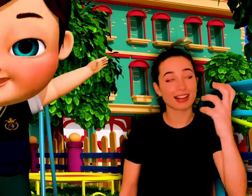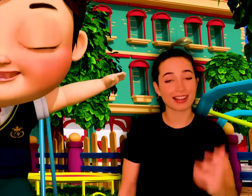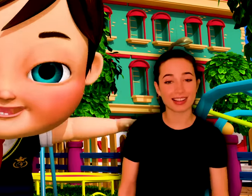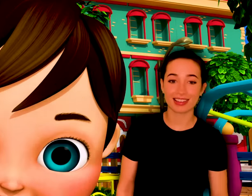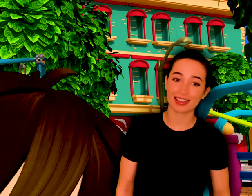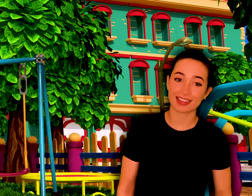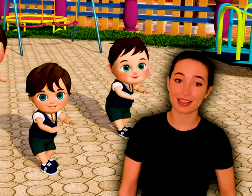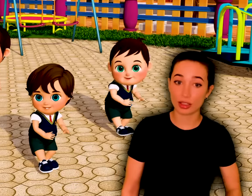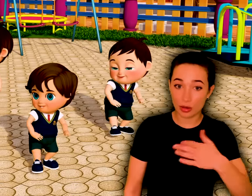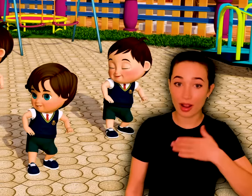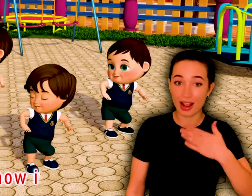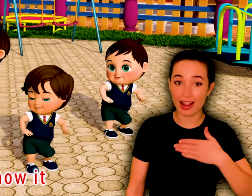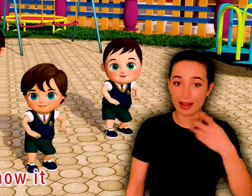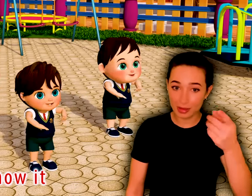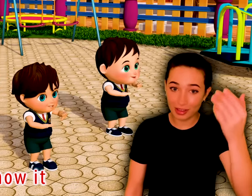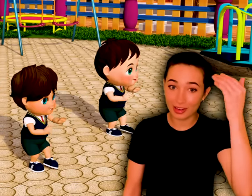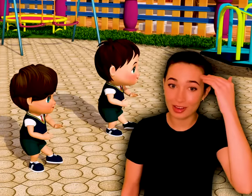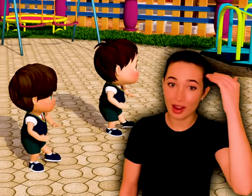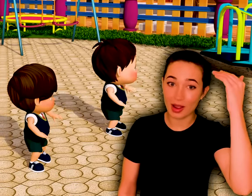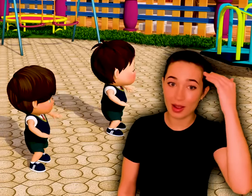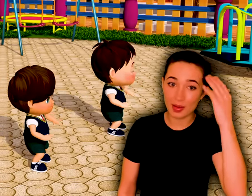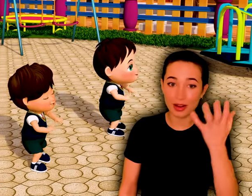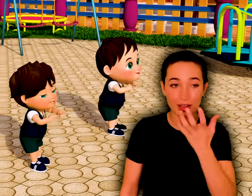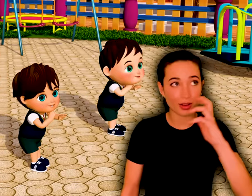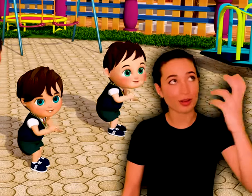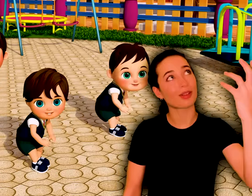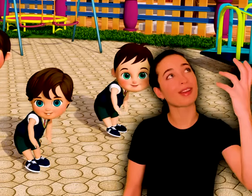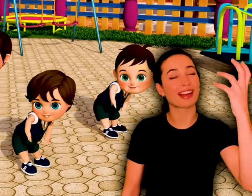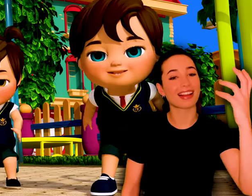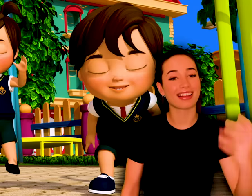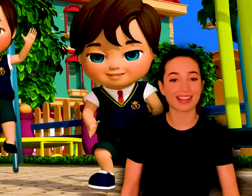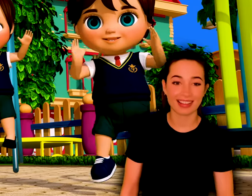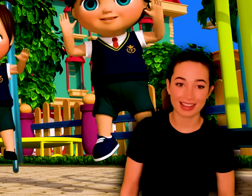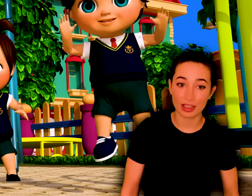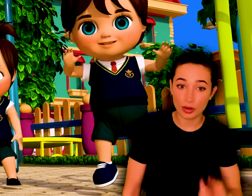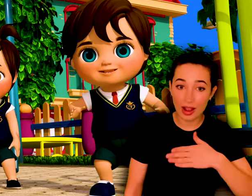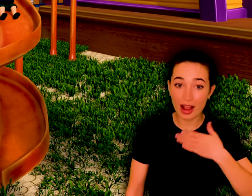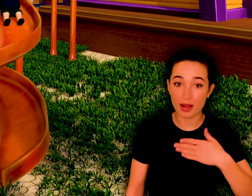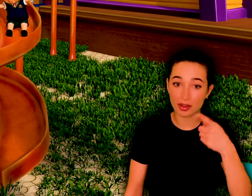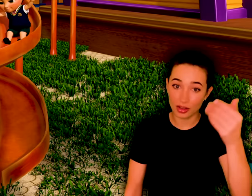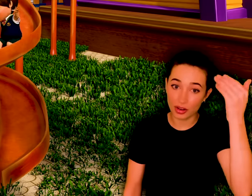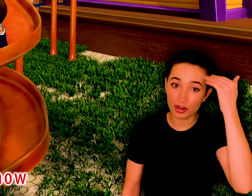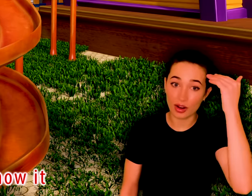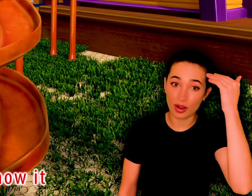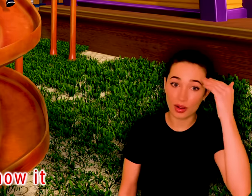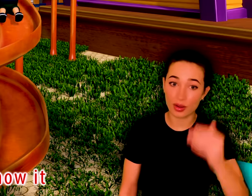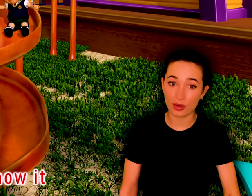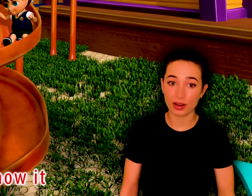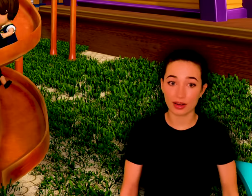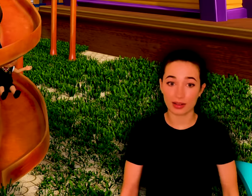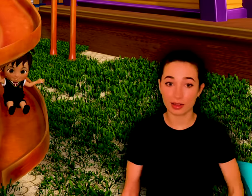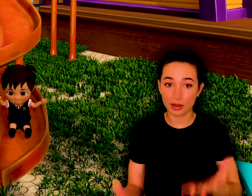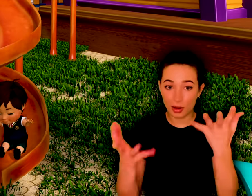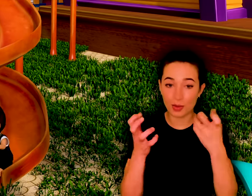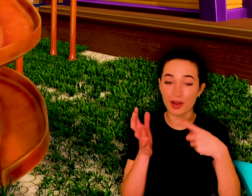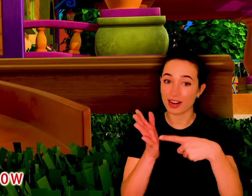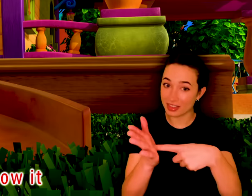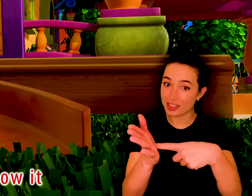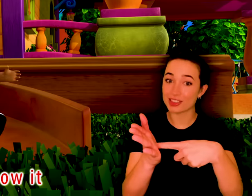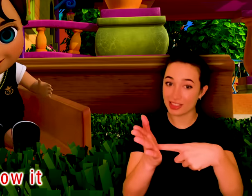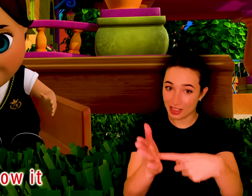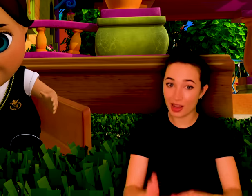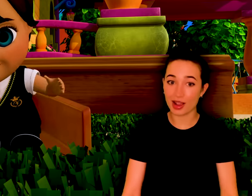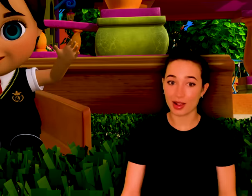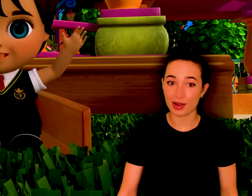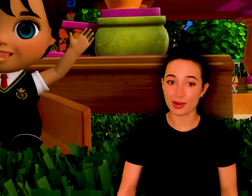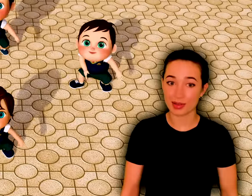hooray. Hooray! If you're happy and you know it, shout hooray. Hooray! If you're happy and you know it, and you